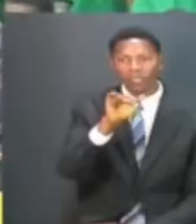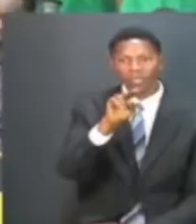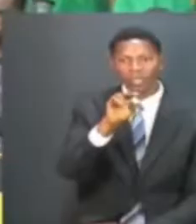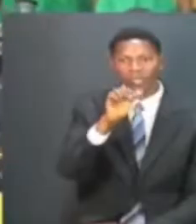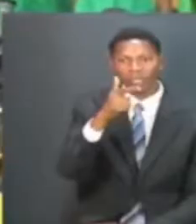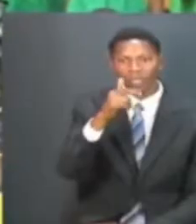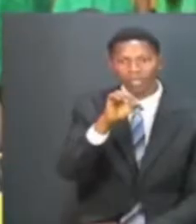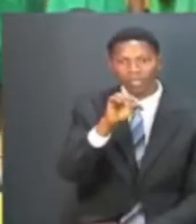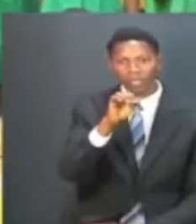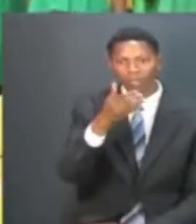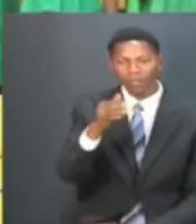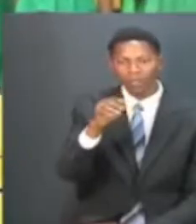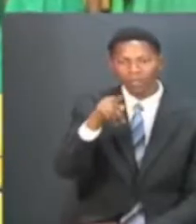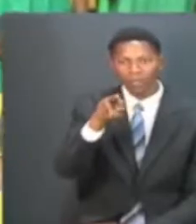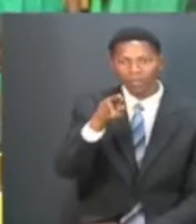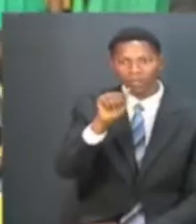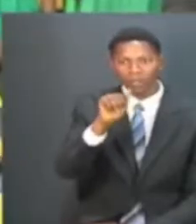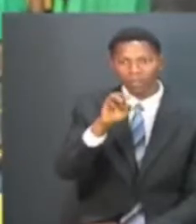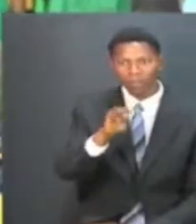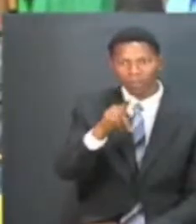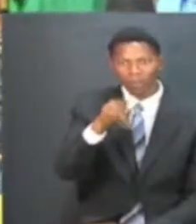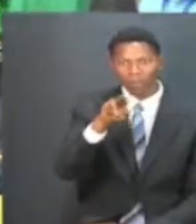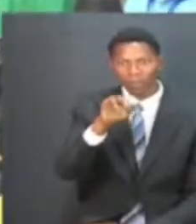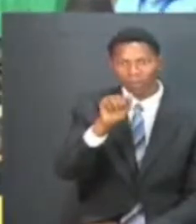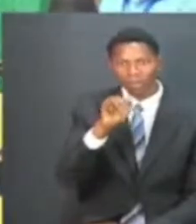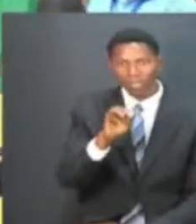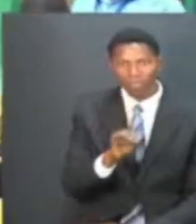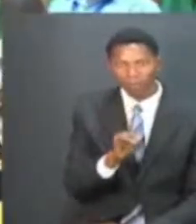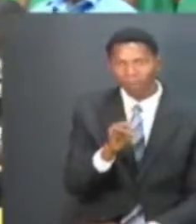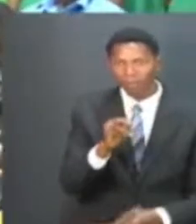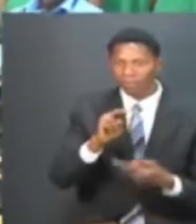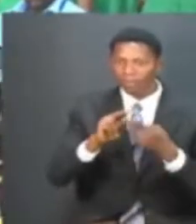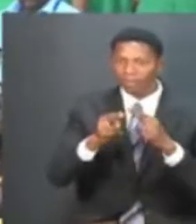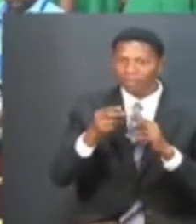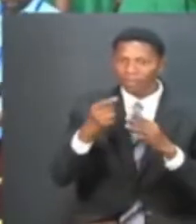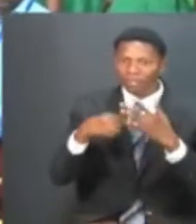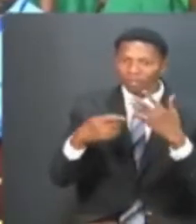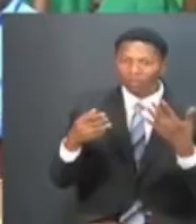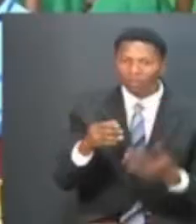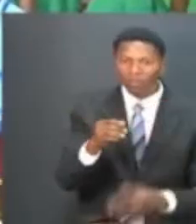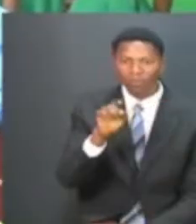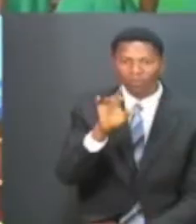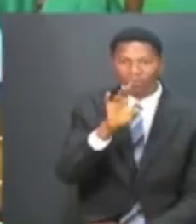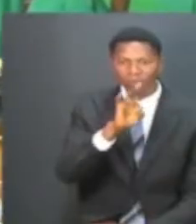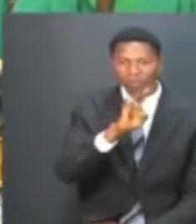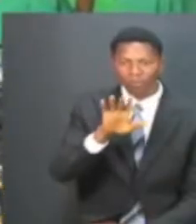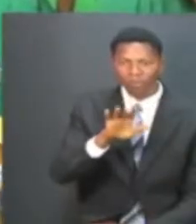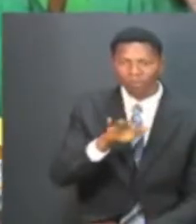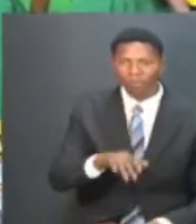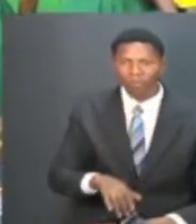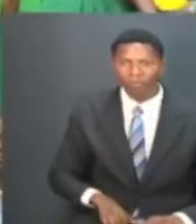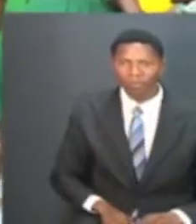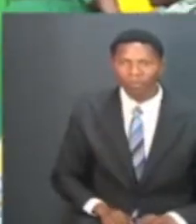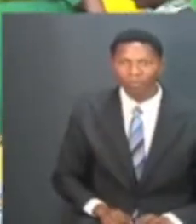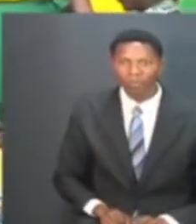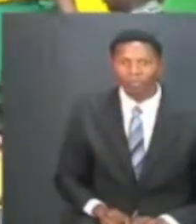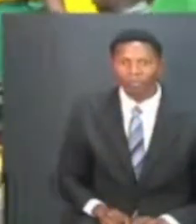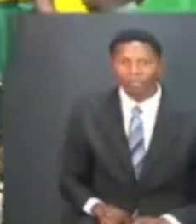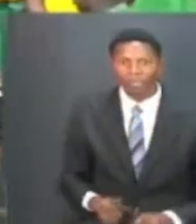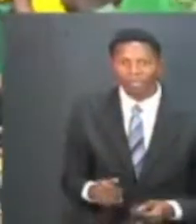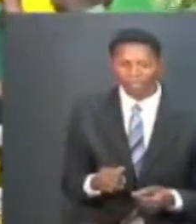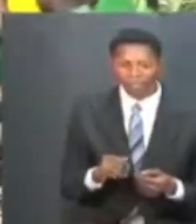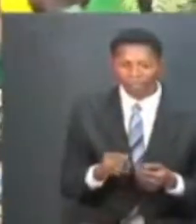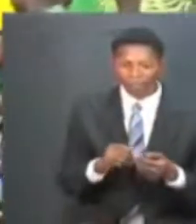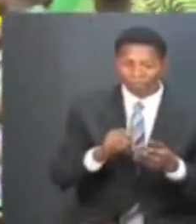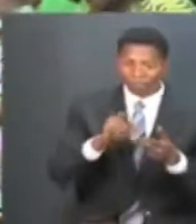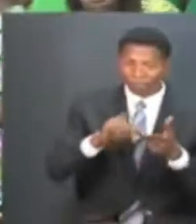They numbered 75. We also have students from Abepotia